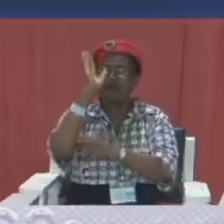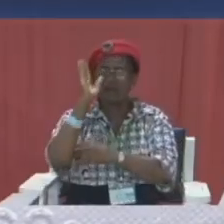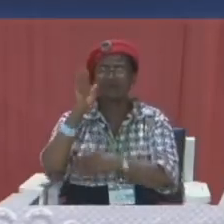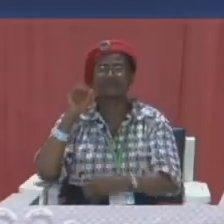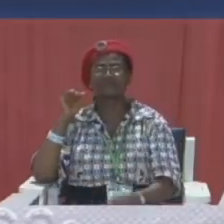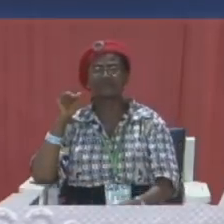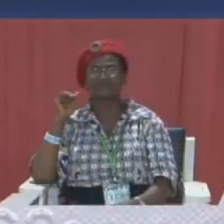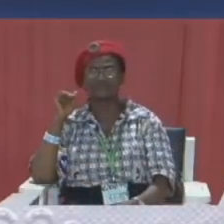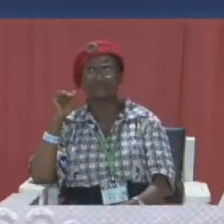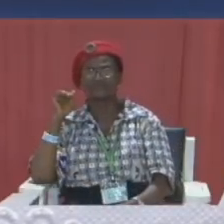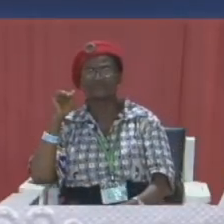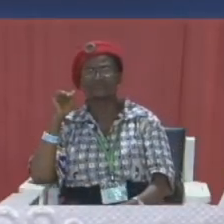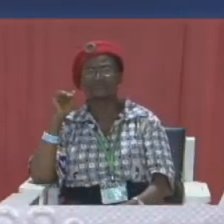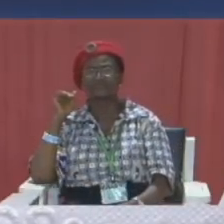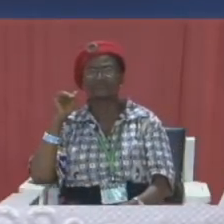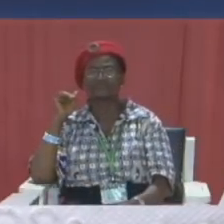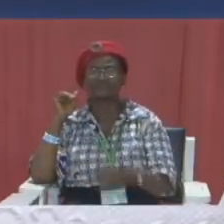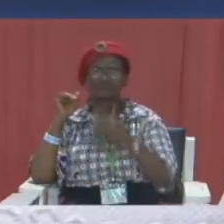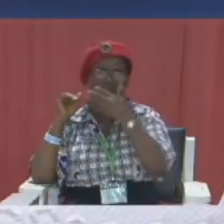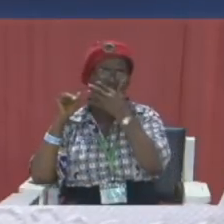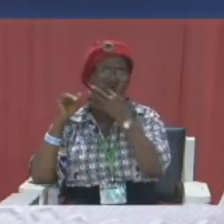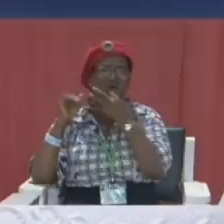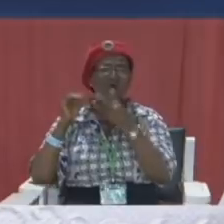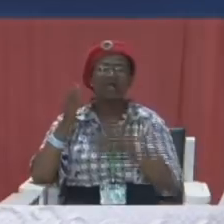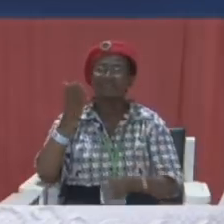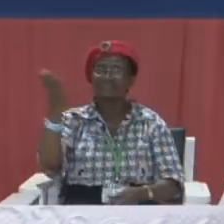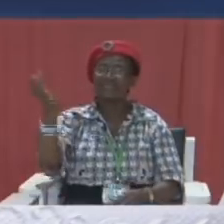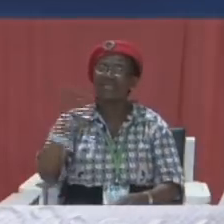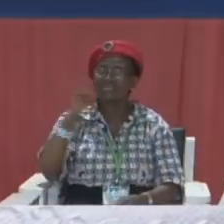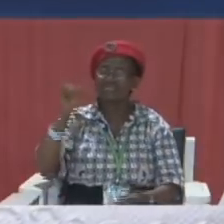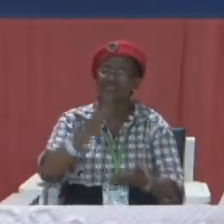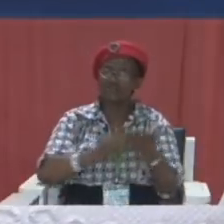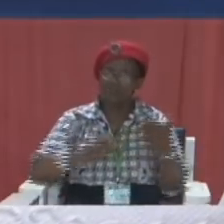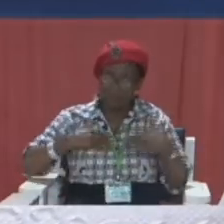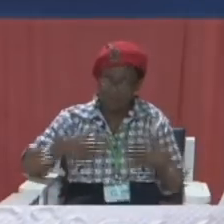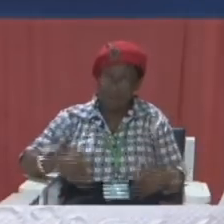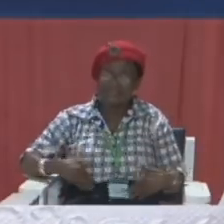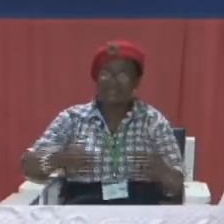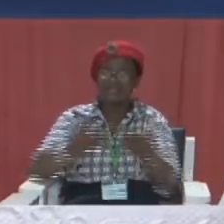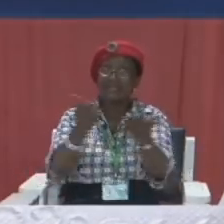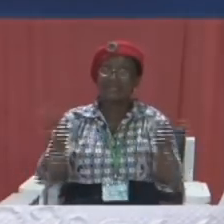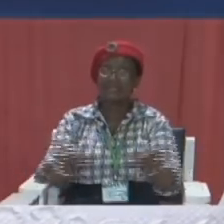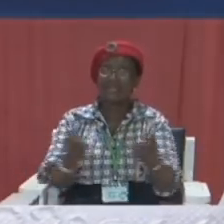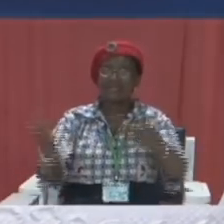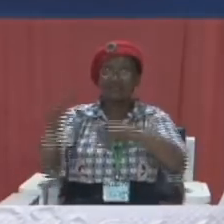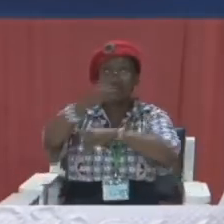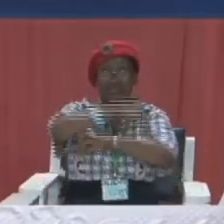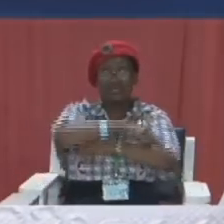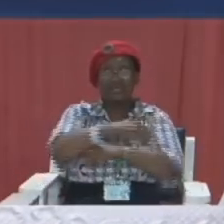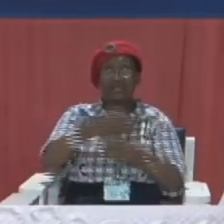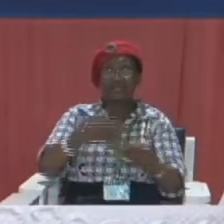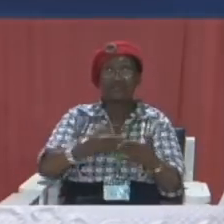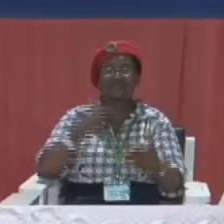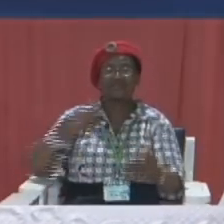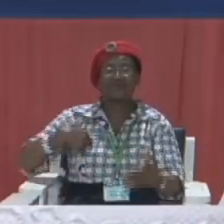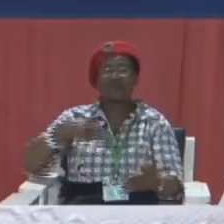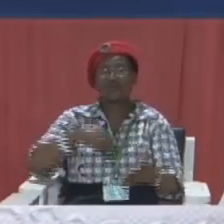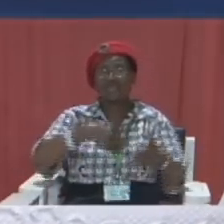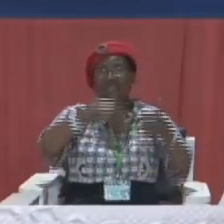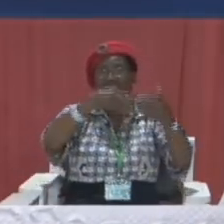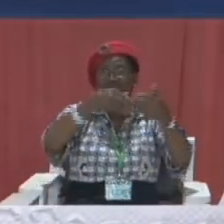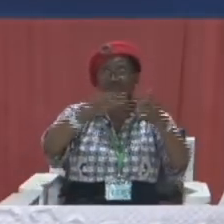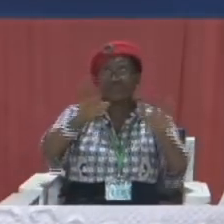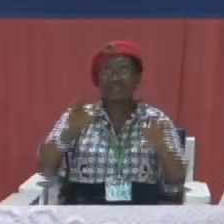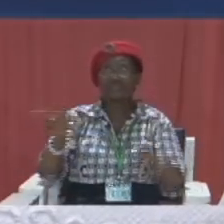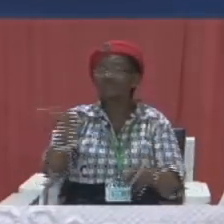to yin Olorun logo. There's somebody here today before we finish. You're not going